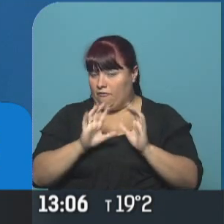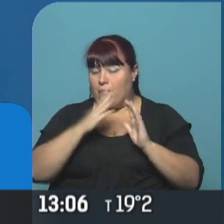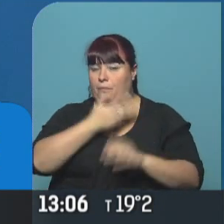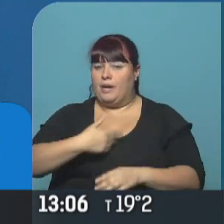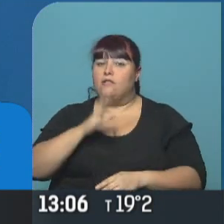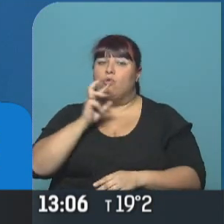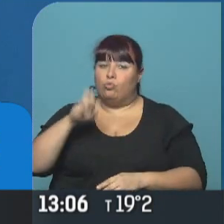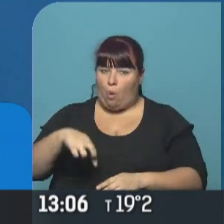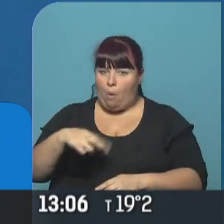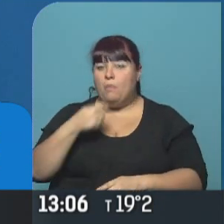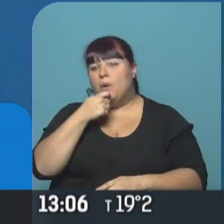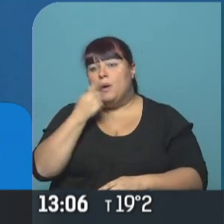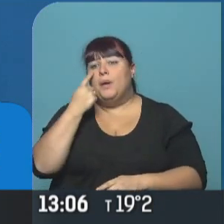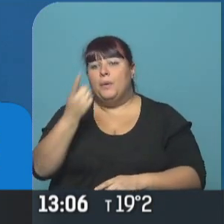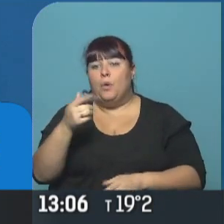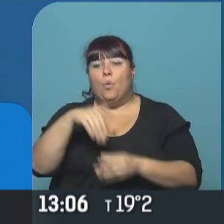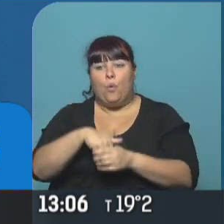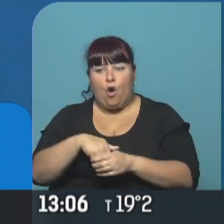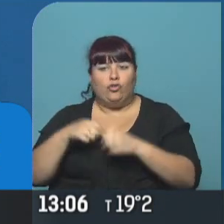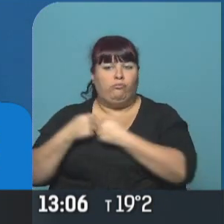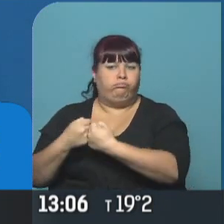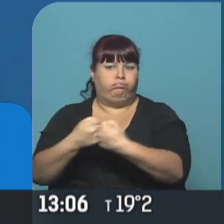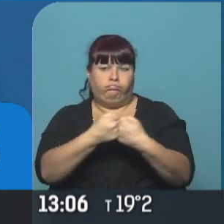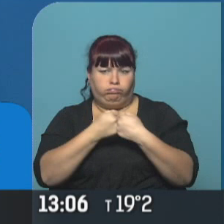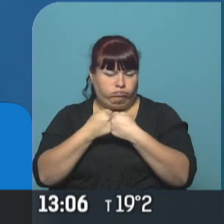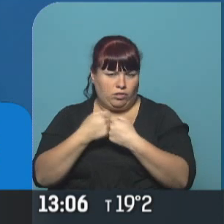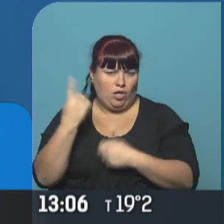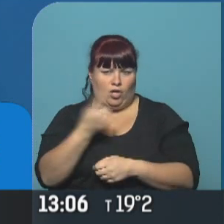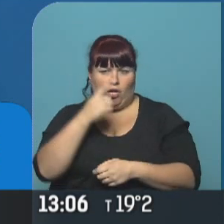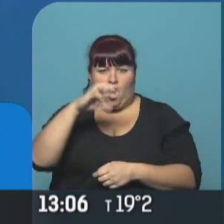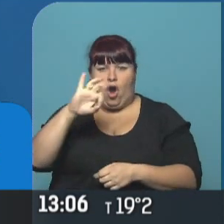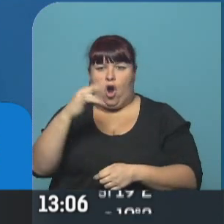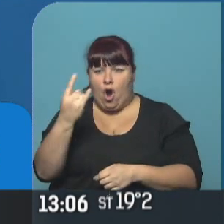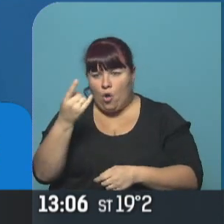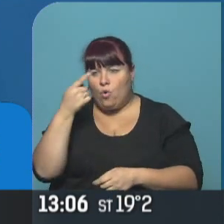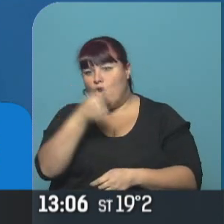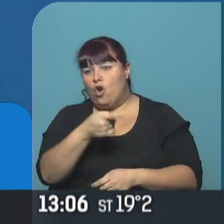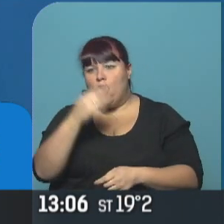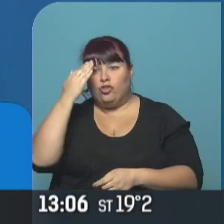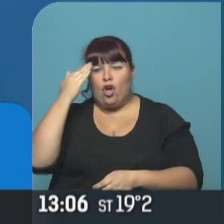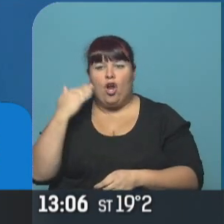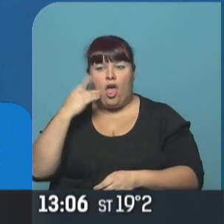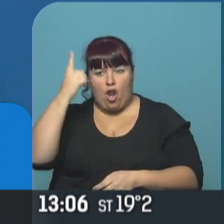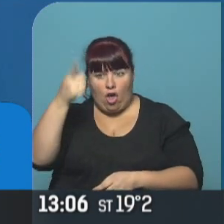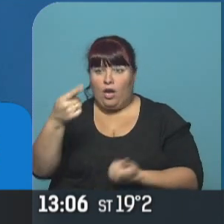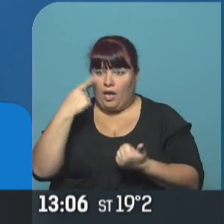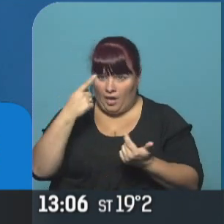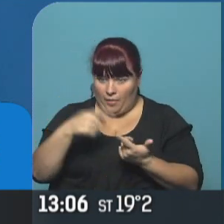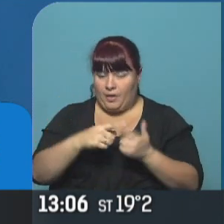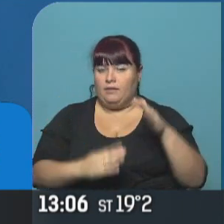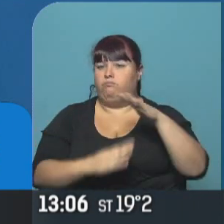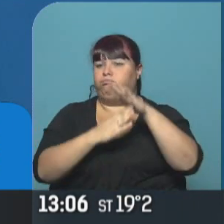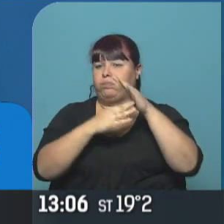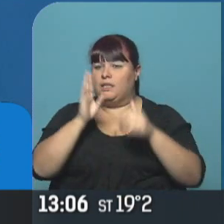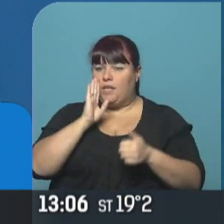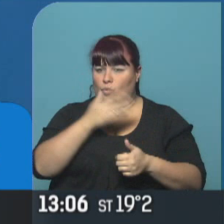presidente Security Trump, Council viendo, por ejemplo, on el additional voto sanctions unánime to North Korea. de Naciones I think you Unidas can en see the contra de result of Corea the del president's Norte. Usted strong vio leadership el liderazgo